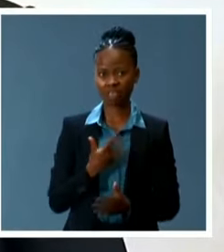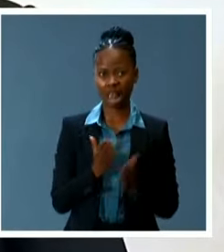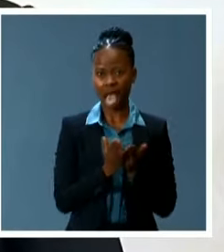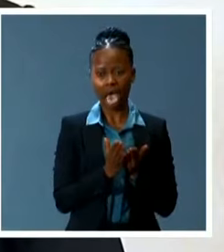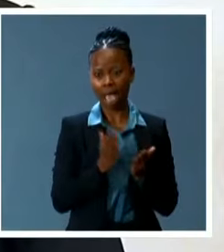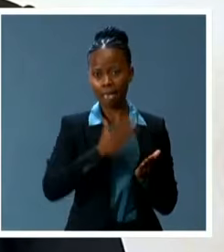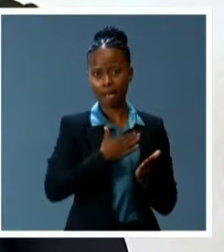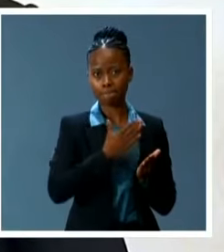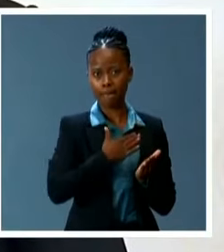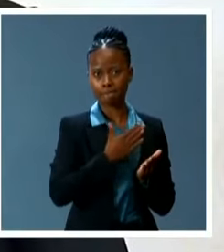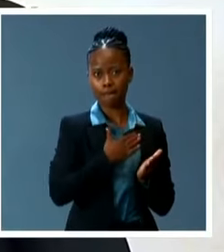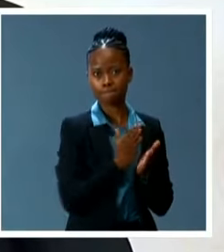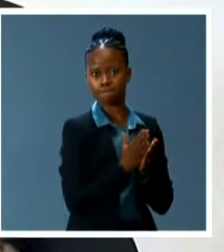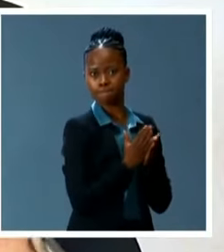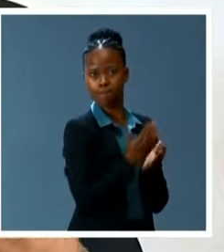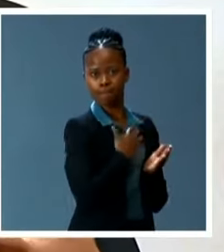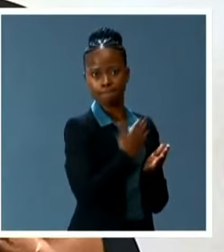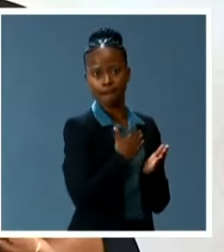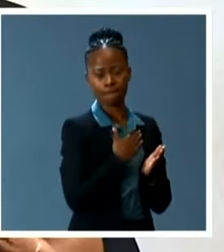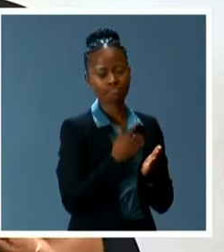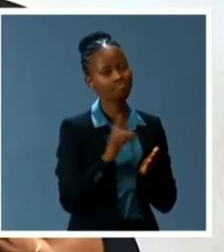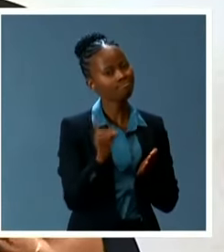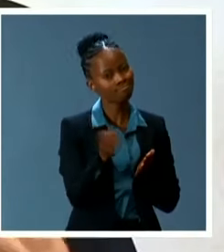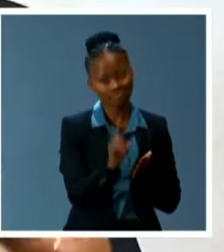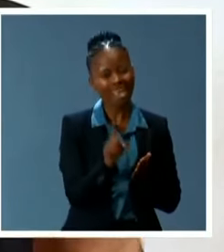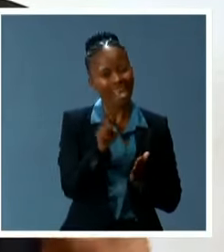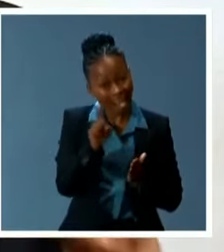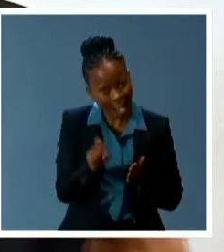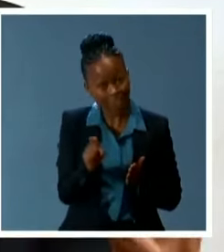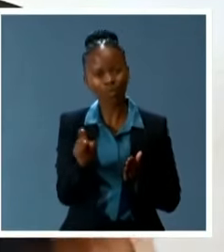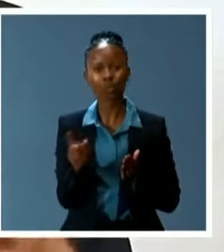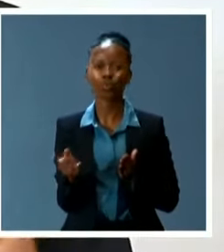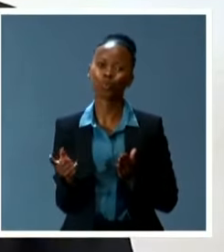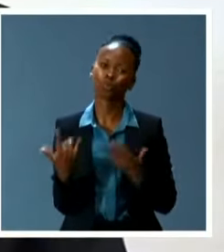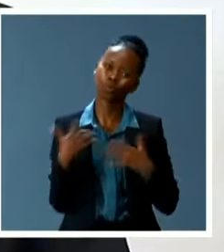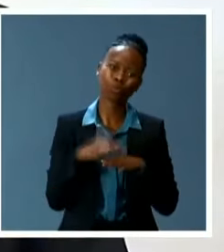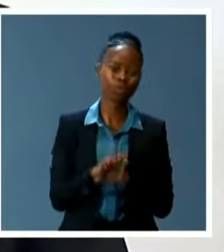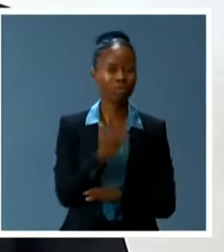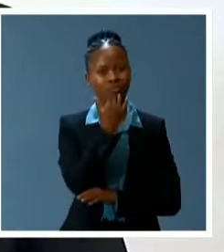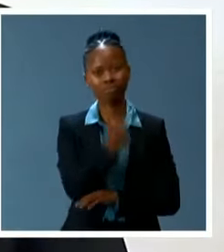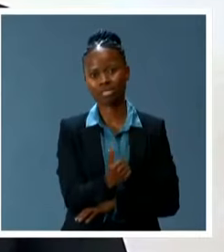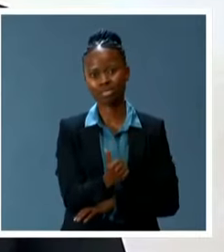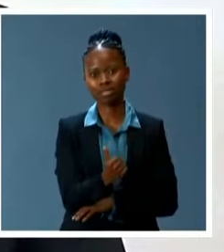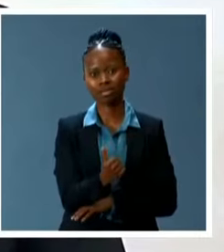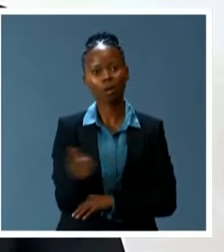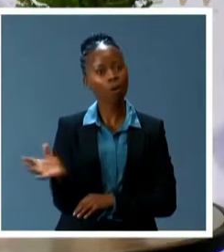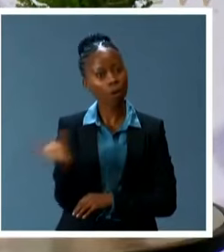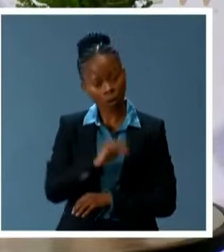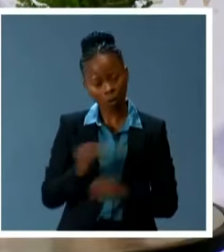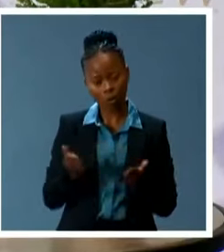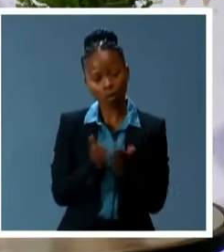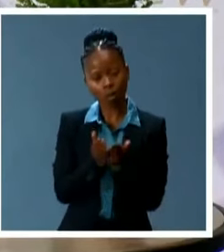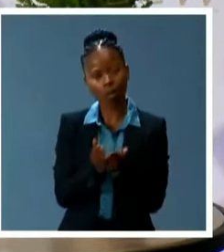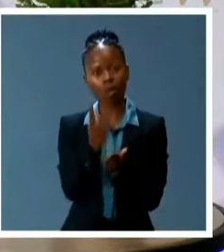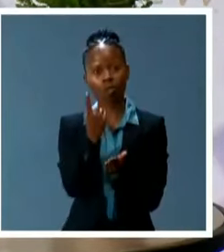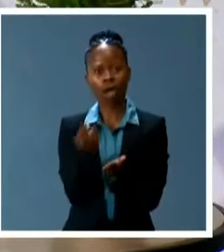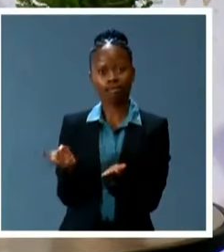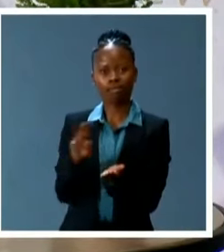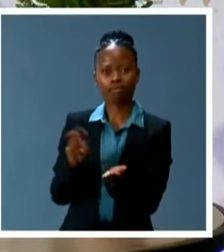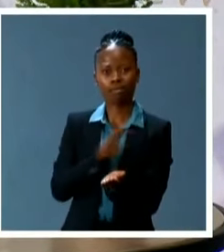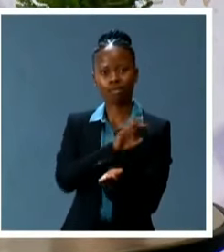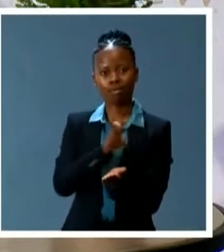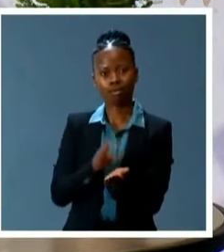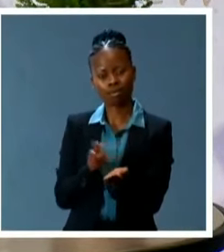to really, now that we are all in the same sea, make sure that we come all into the same boat. Do you think,